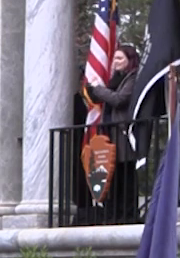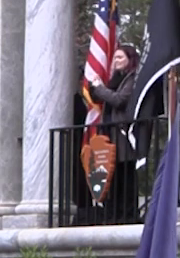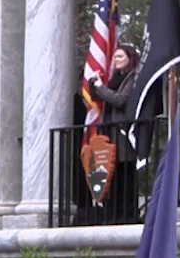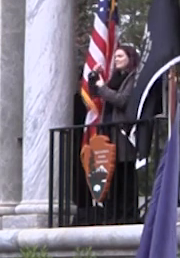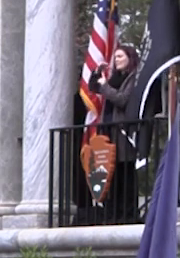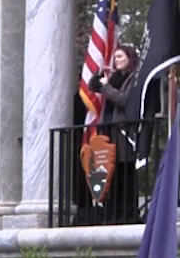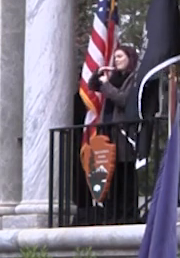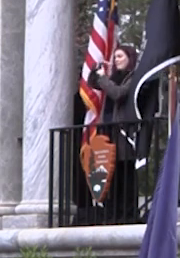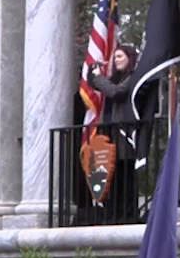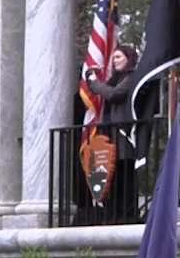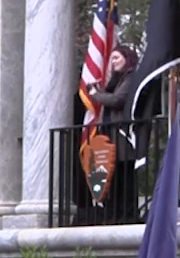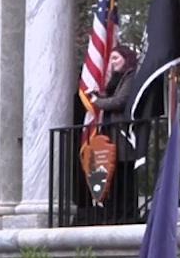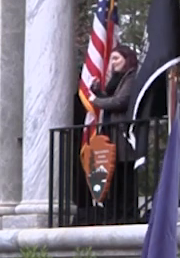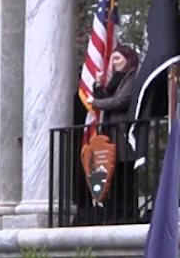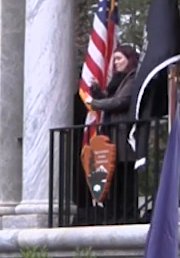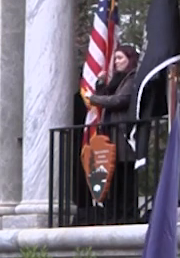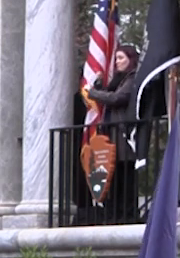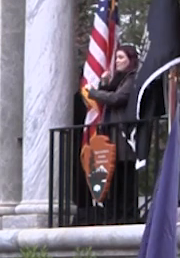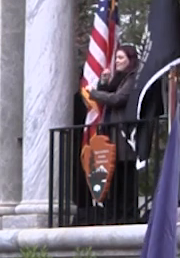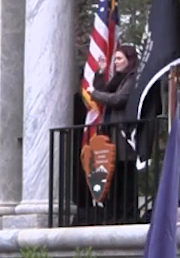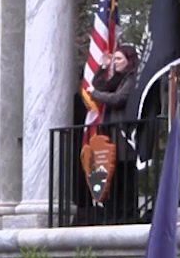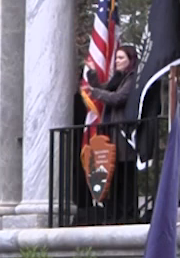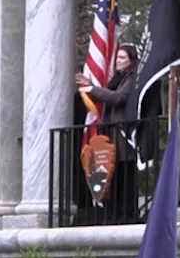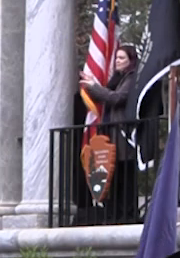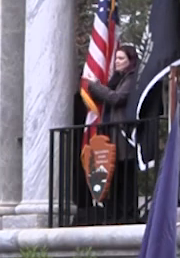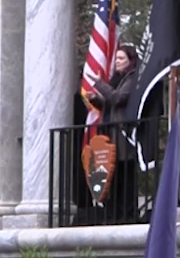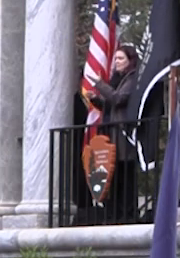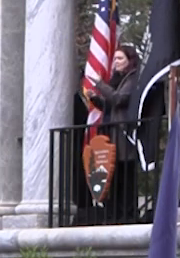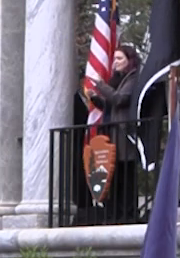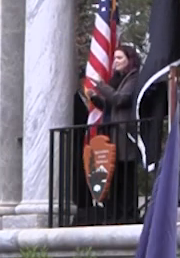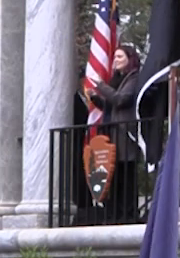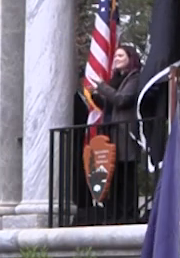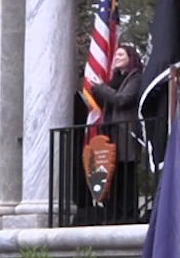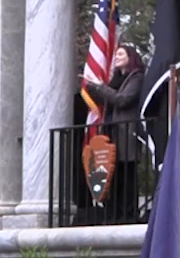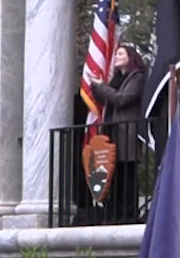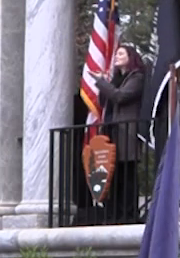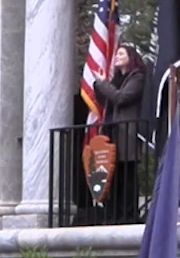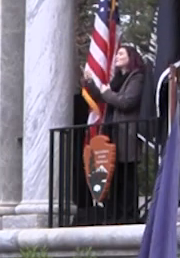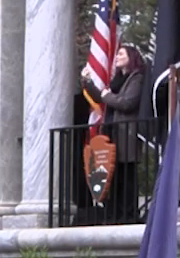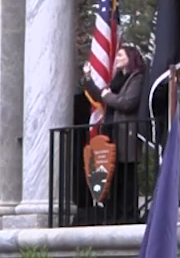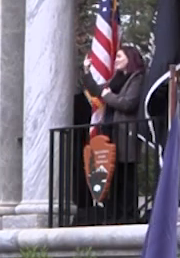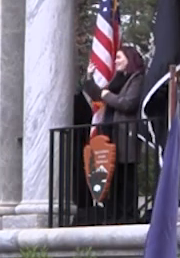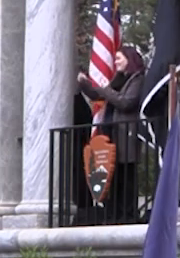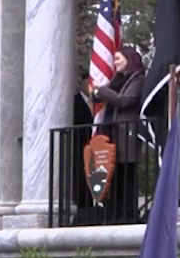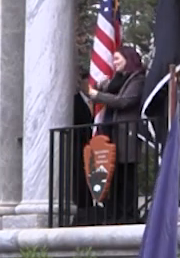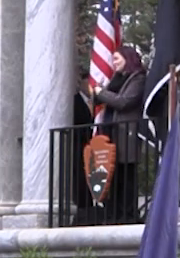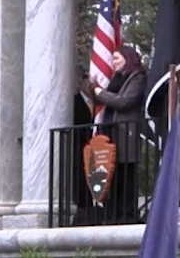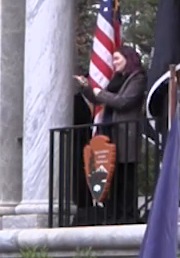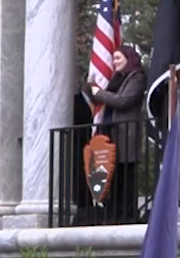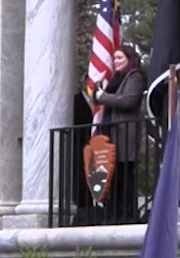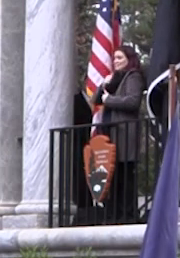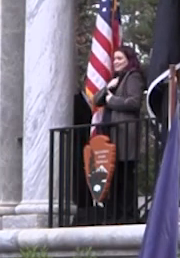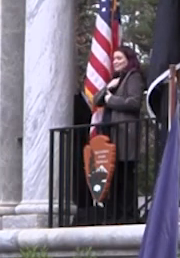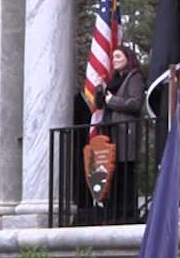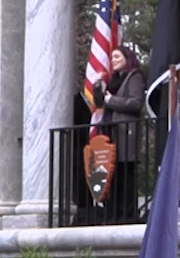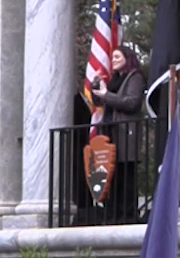mission that nearly cost him his life. Walter served 13 and a half years in the military, but Walter would